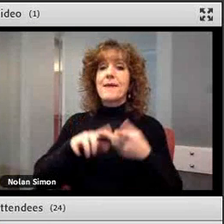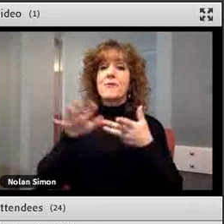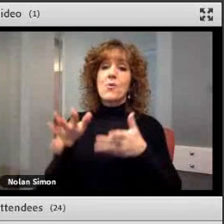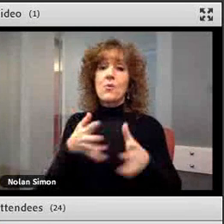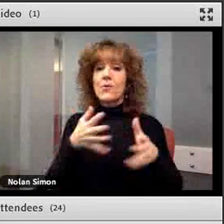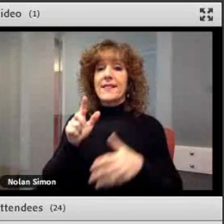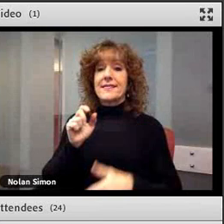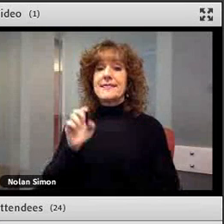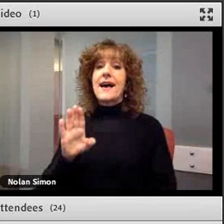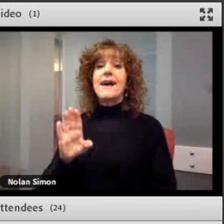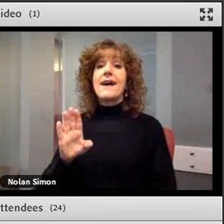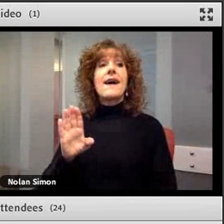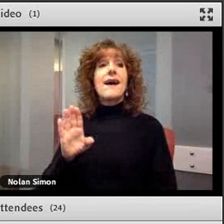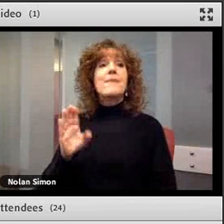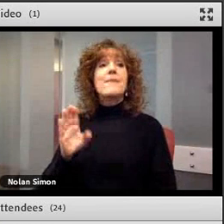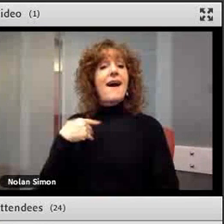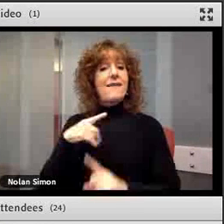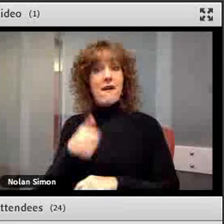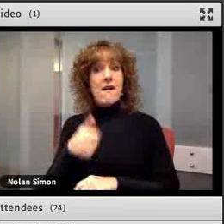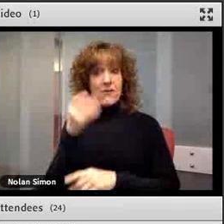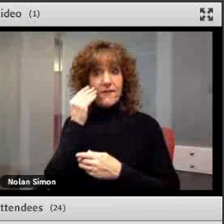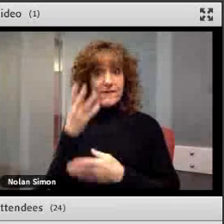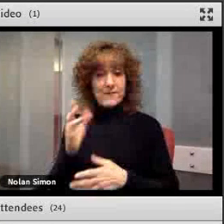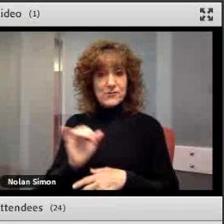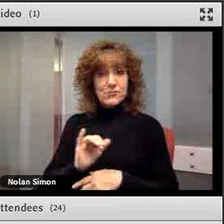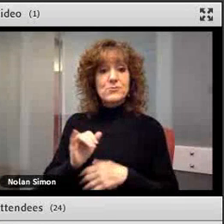lab, and you have other information.